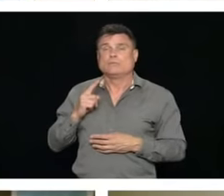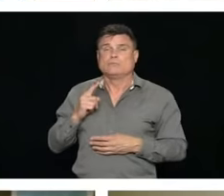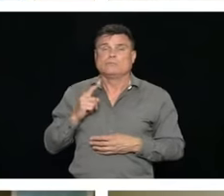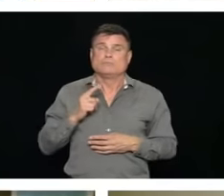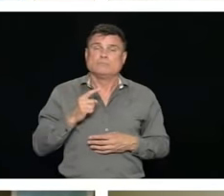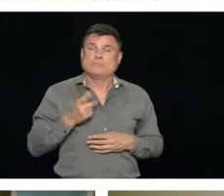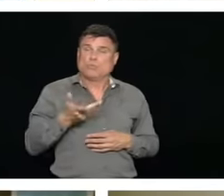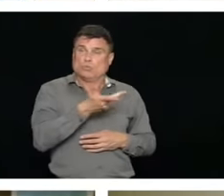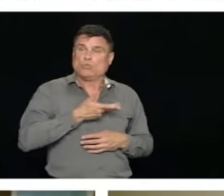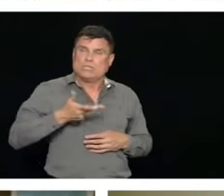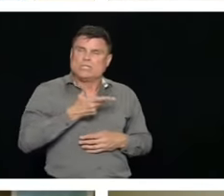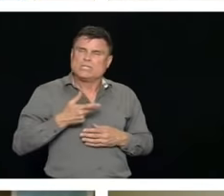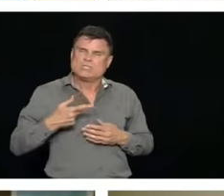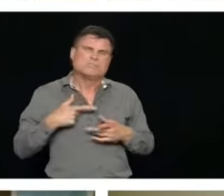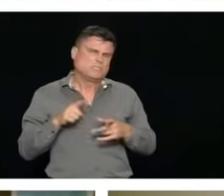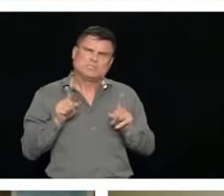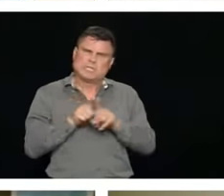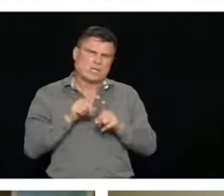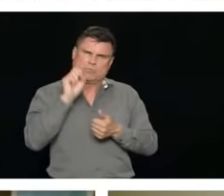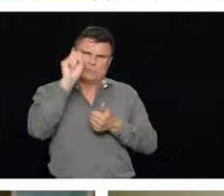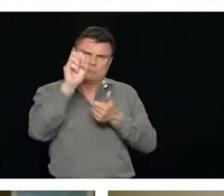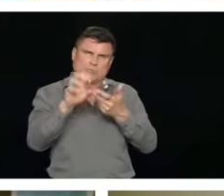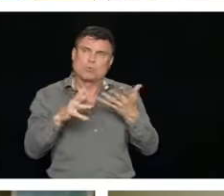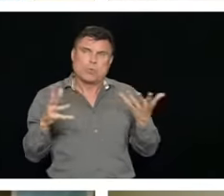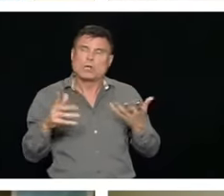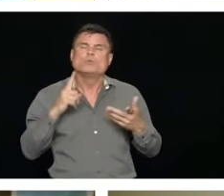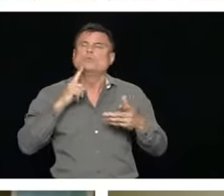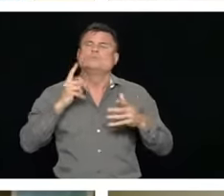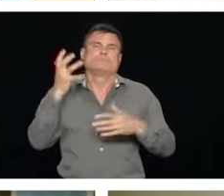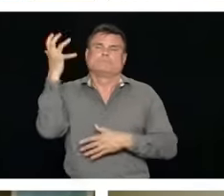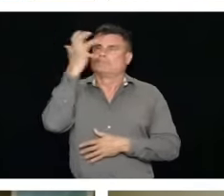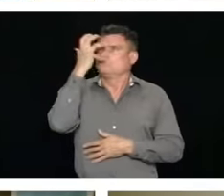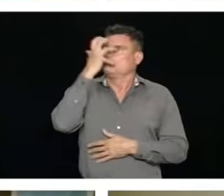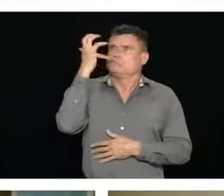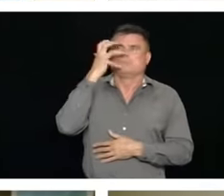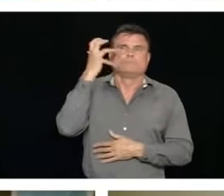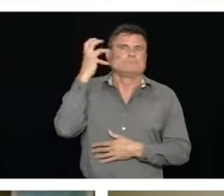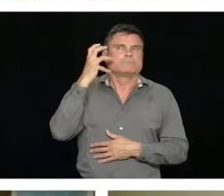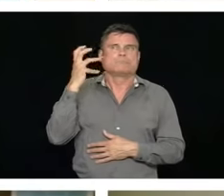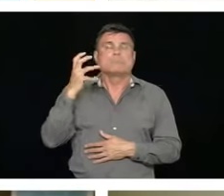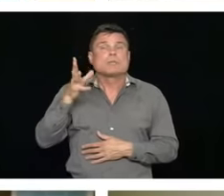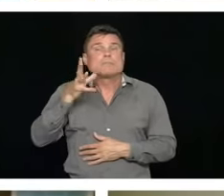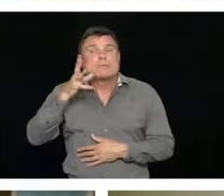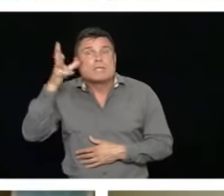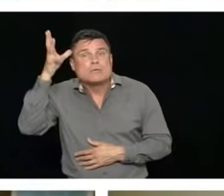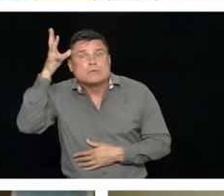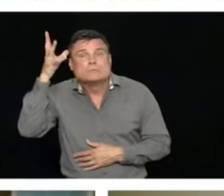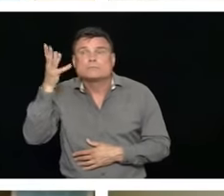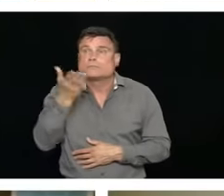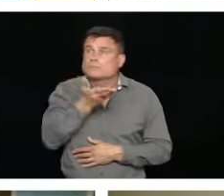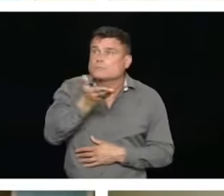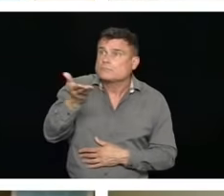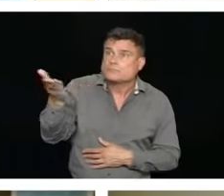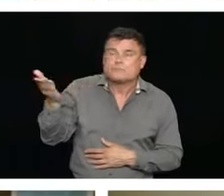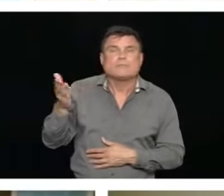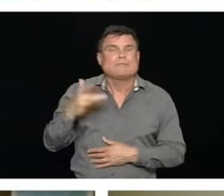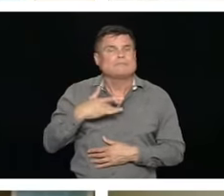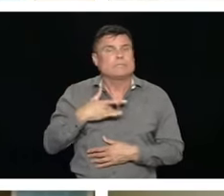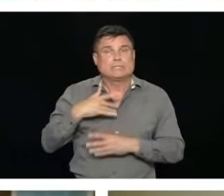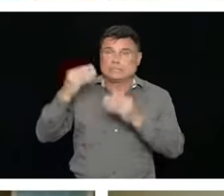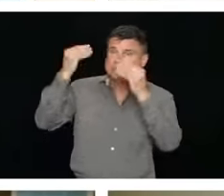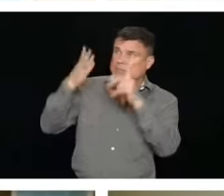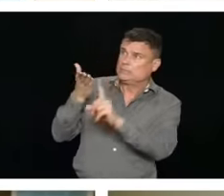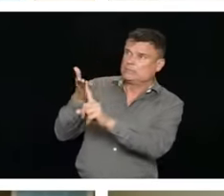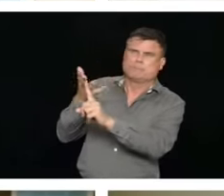We have to support teachers now that we're moving into a different stage and in the future until this pandemic is